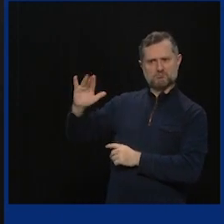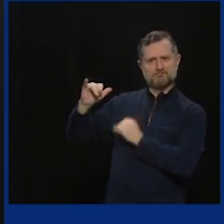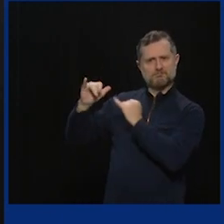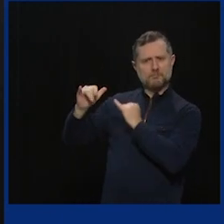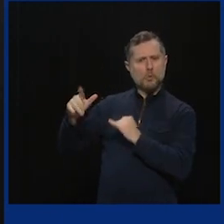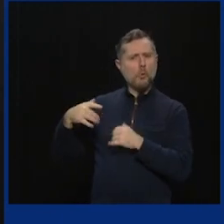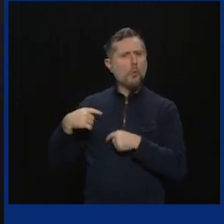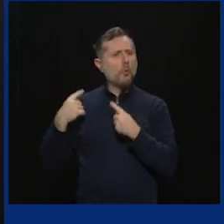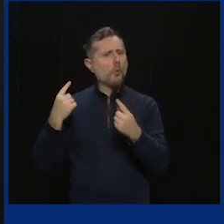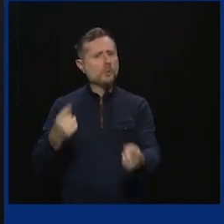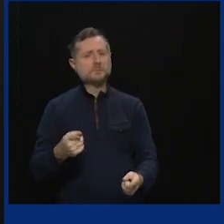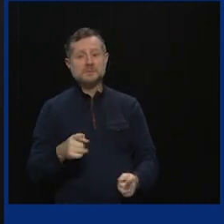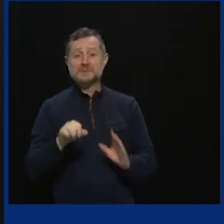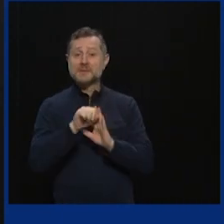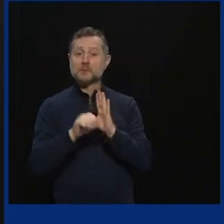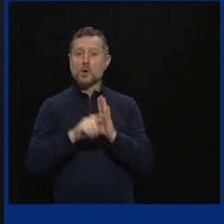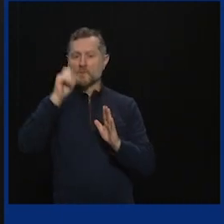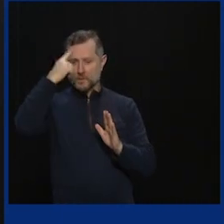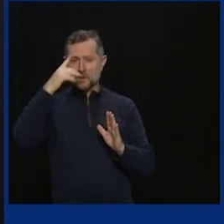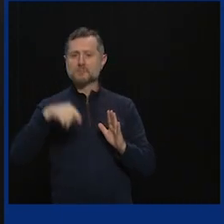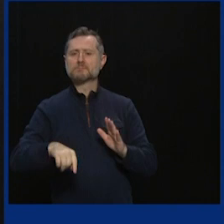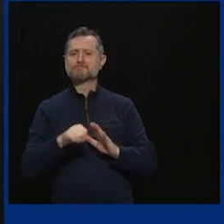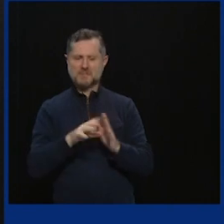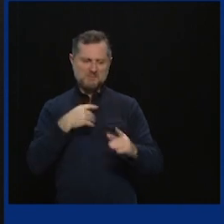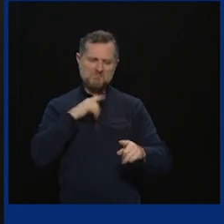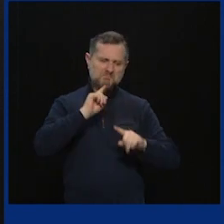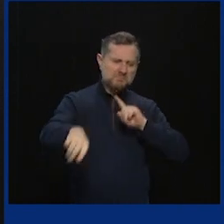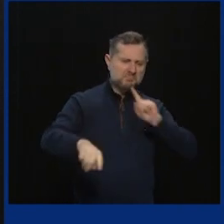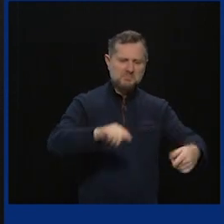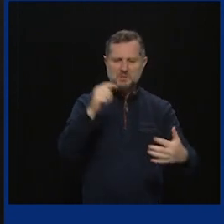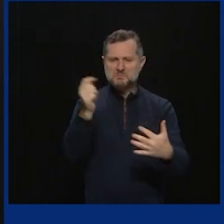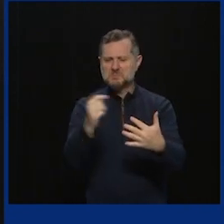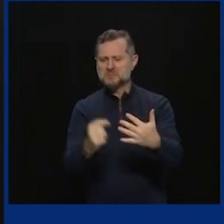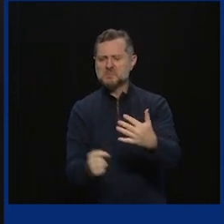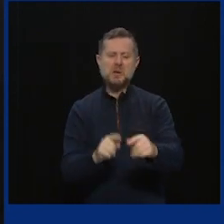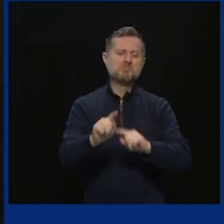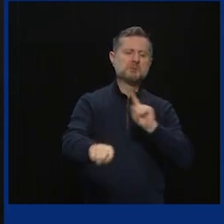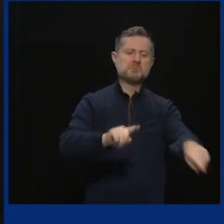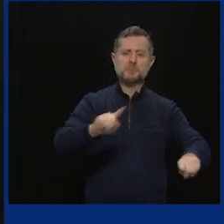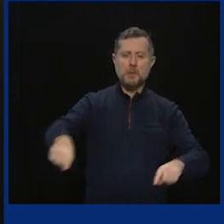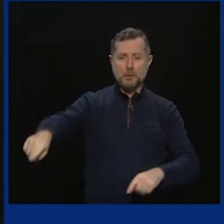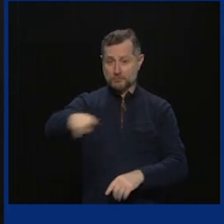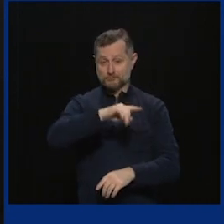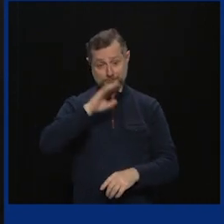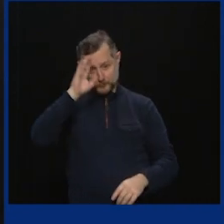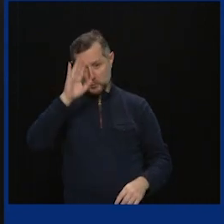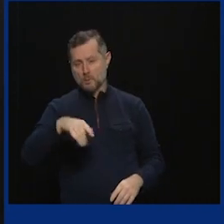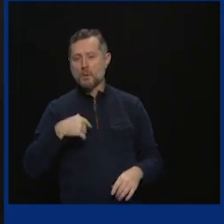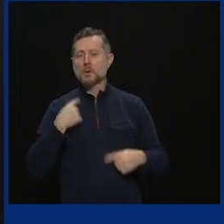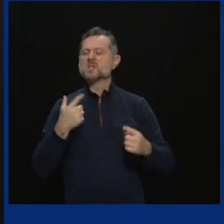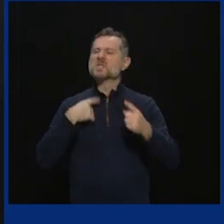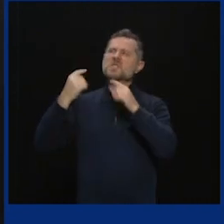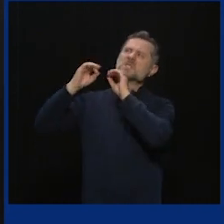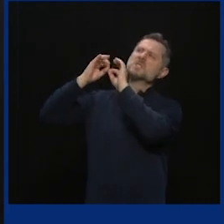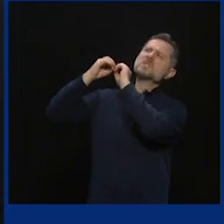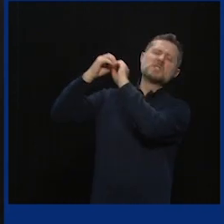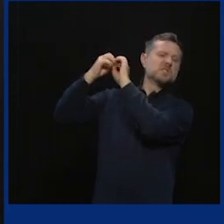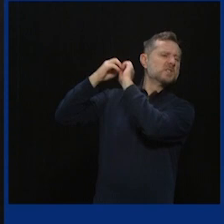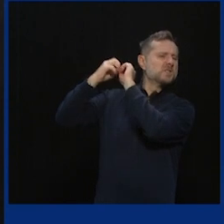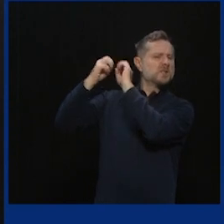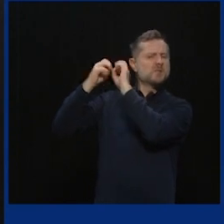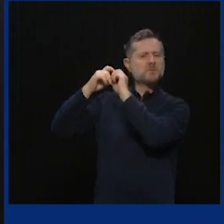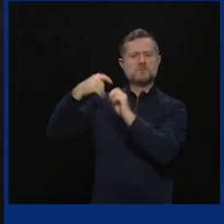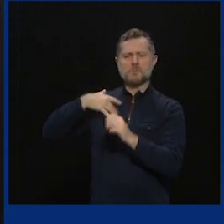do. I know this because I spent 15 years in local government. I was always fighting back against the state. This is my community. I know it's